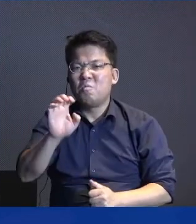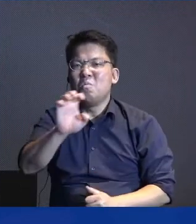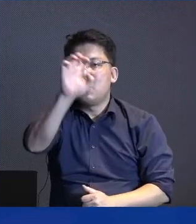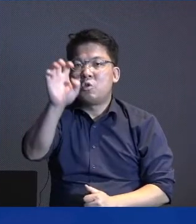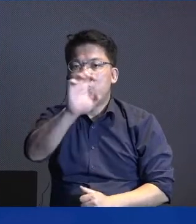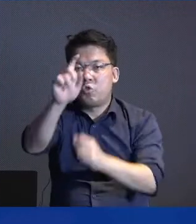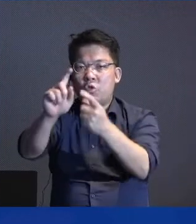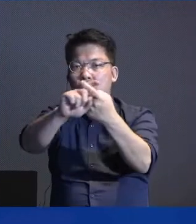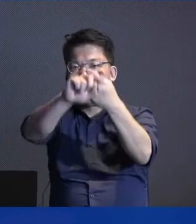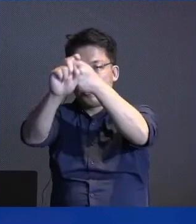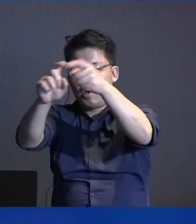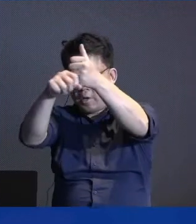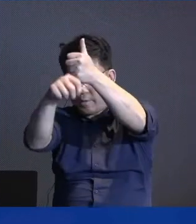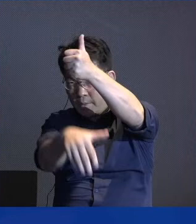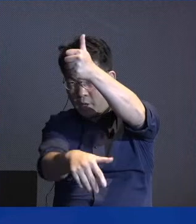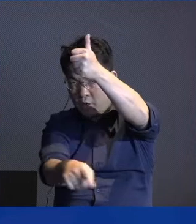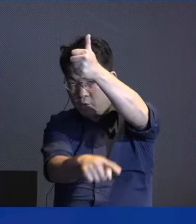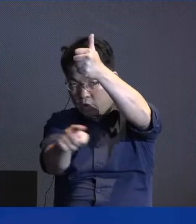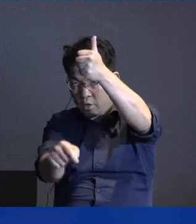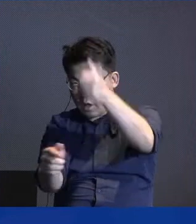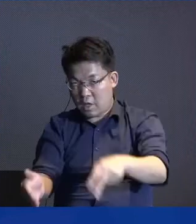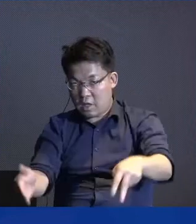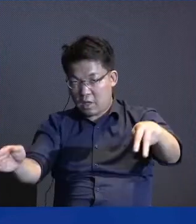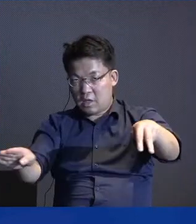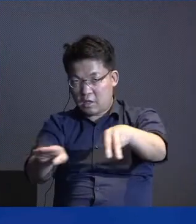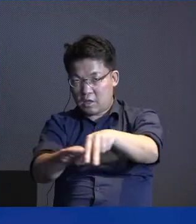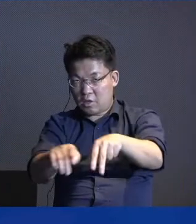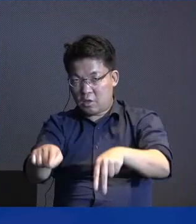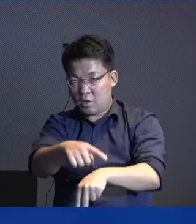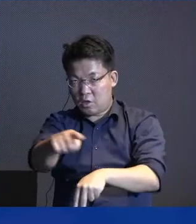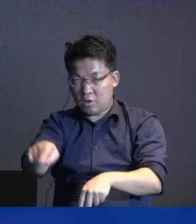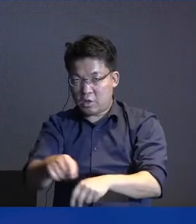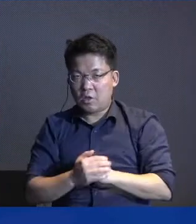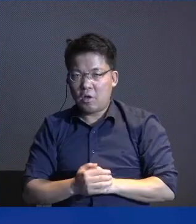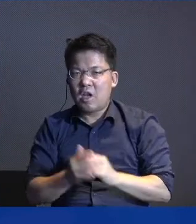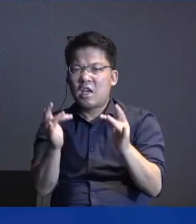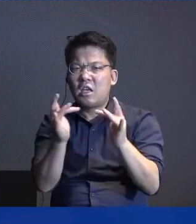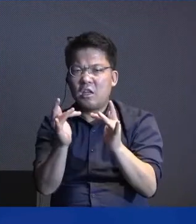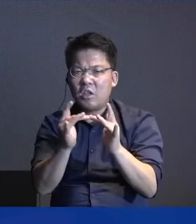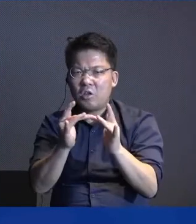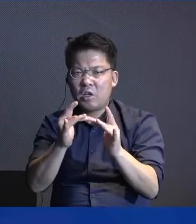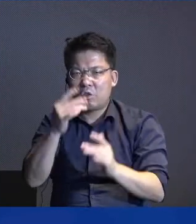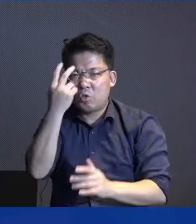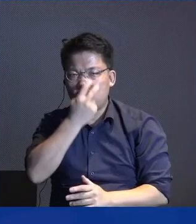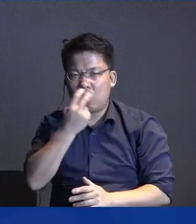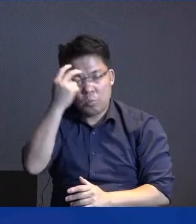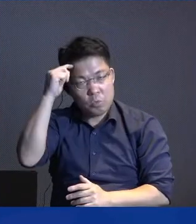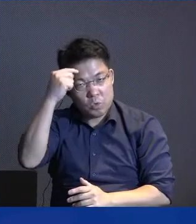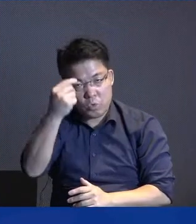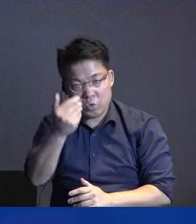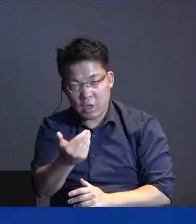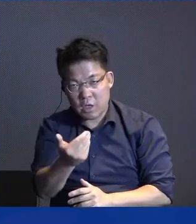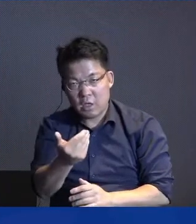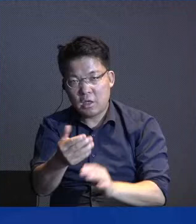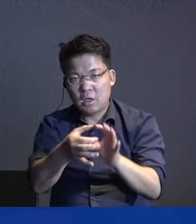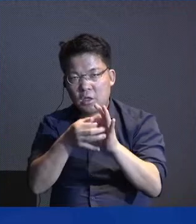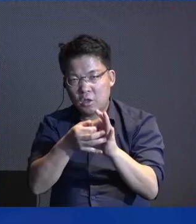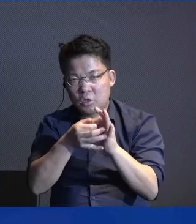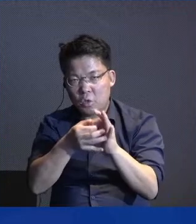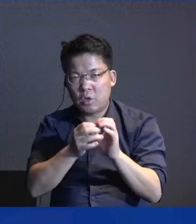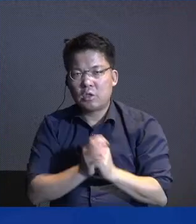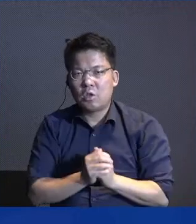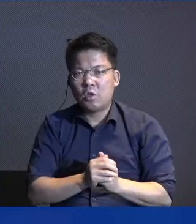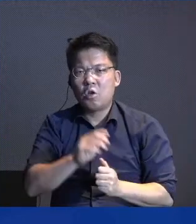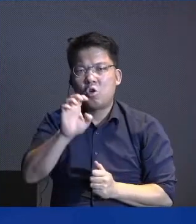Eurofound developed online survey to investigate European psychological and behavioral responses to the